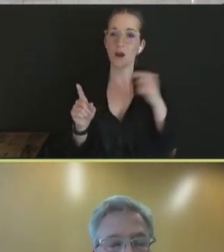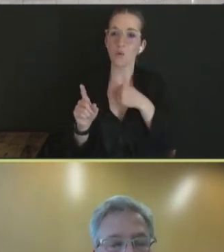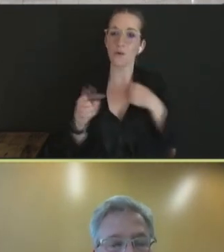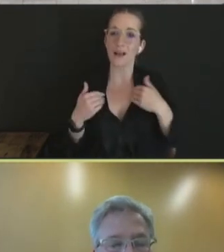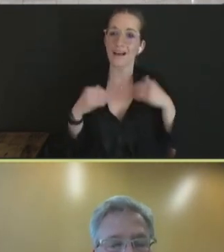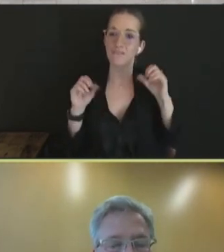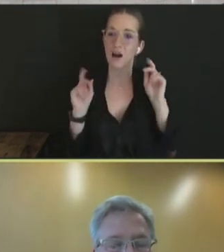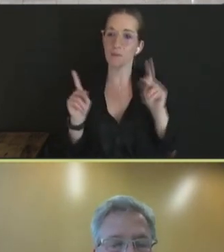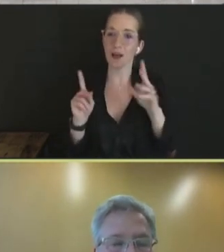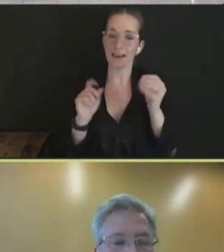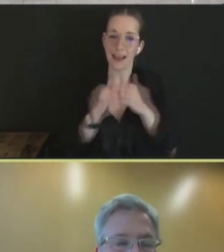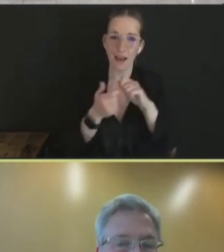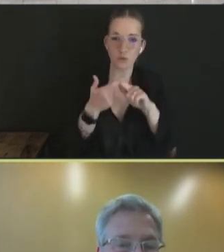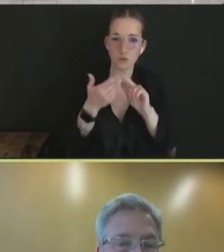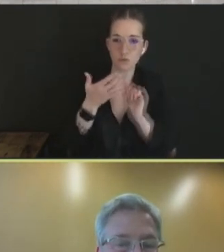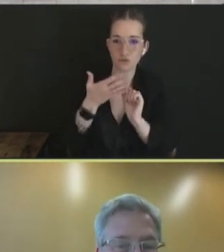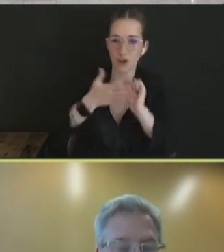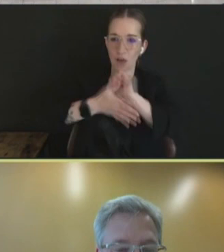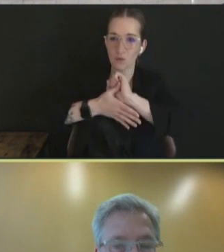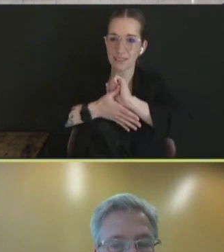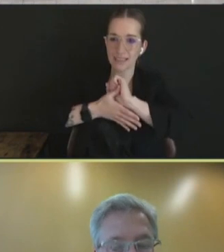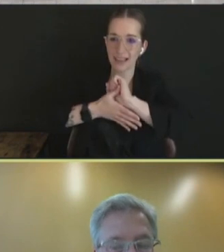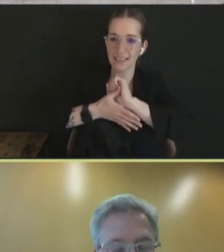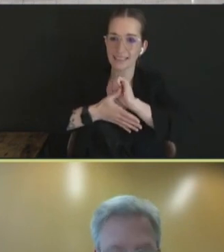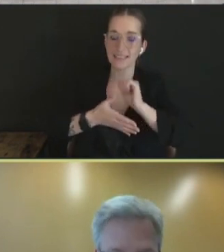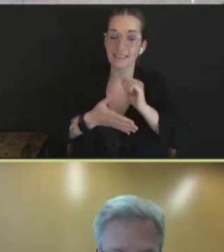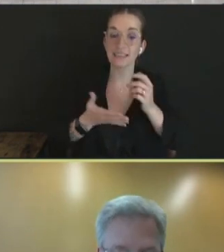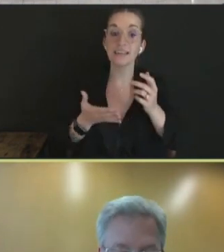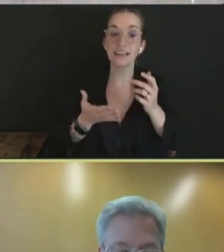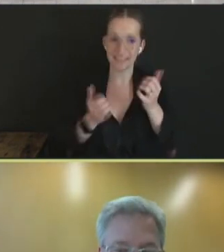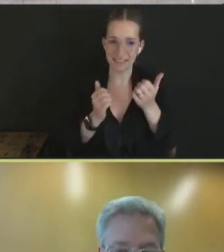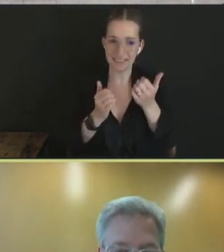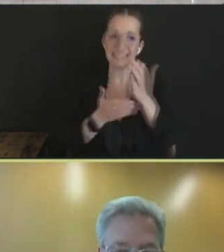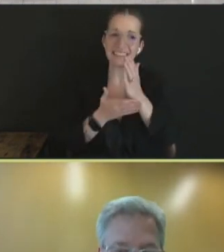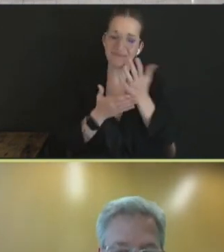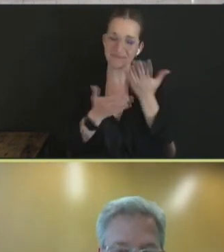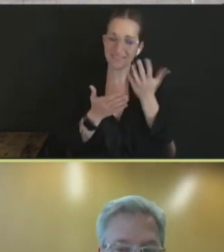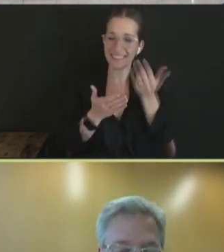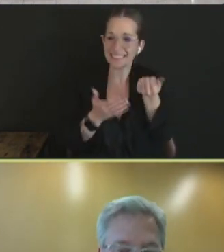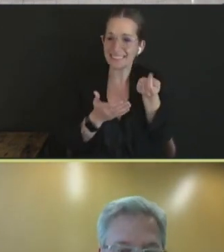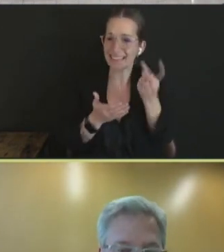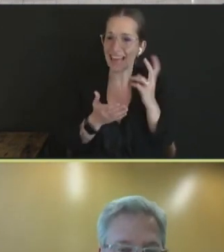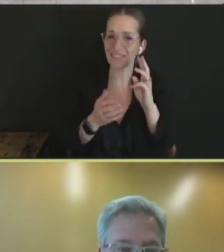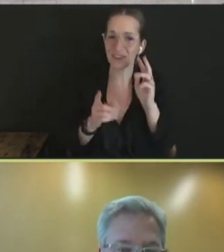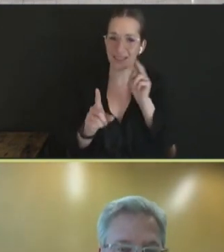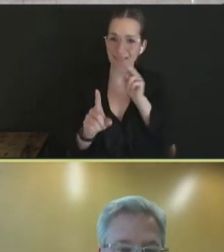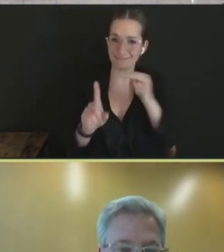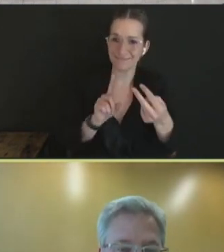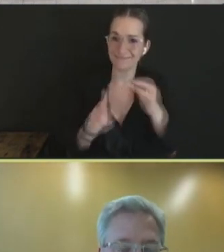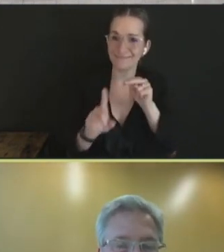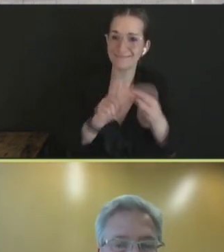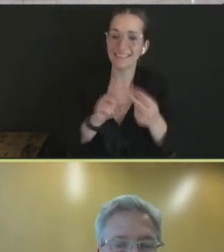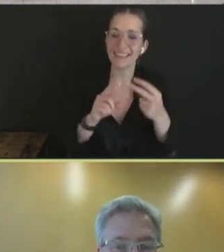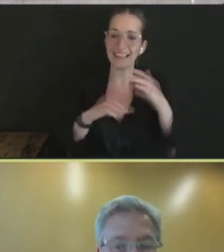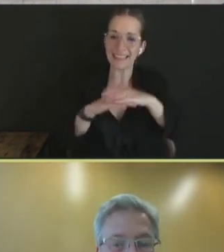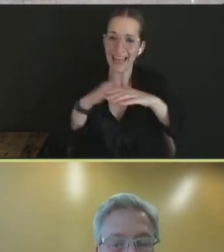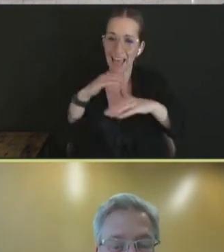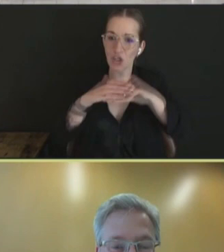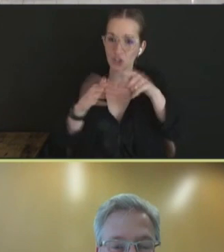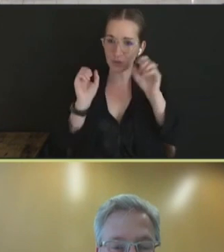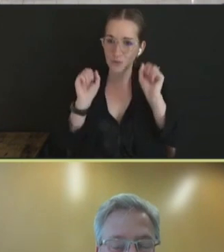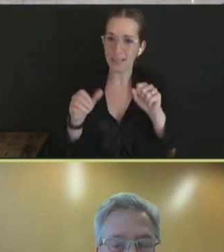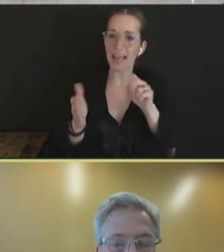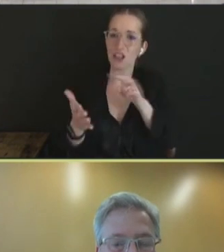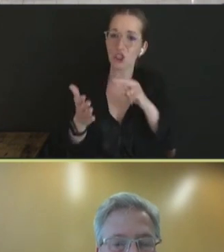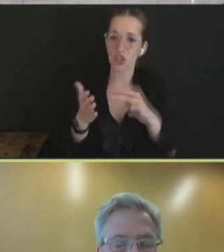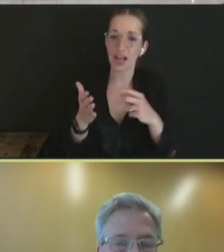prioritization overall. And there are several dimensions that one can look at. I'm just going to march through